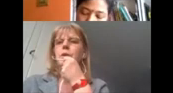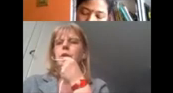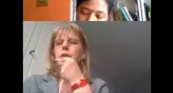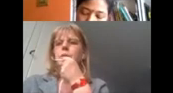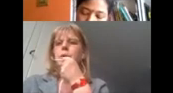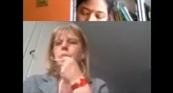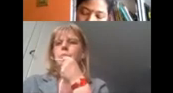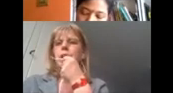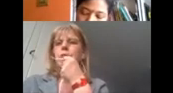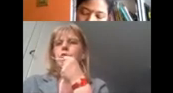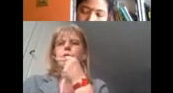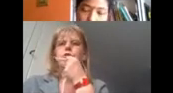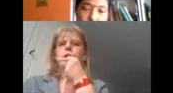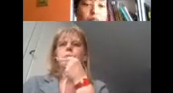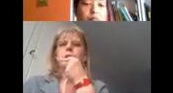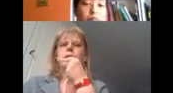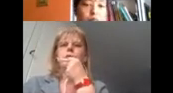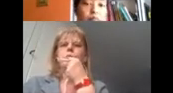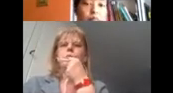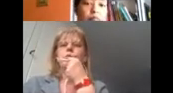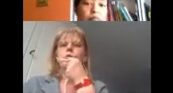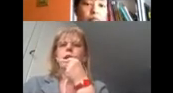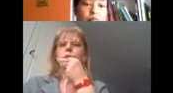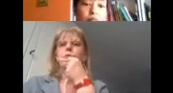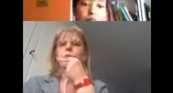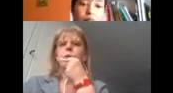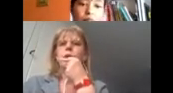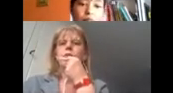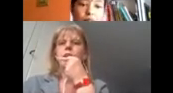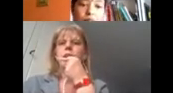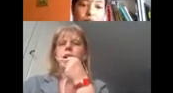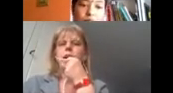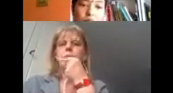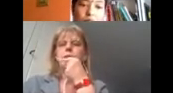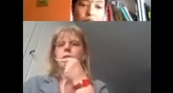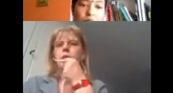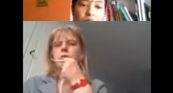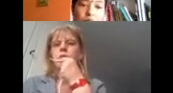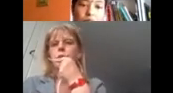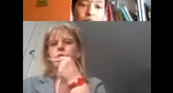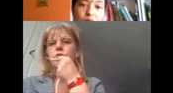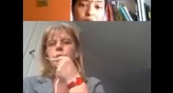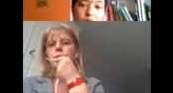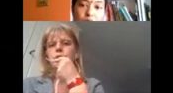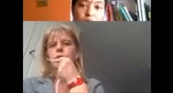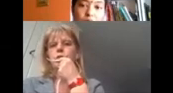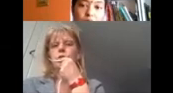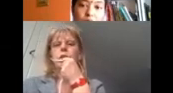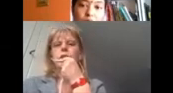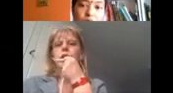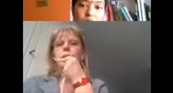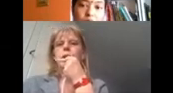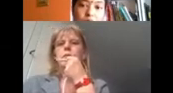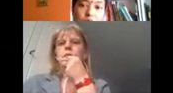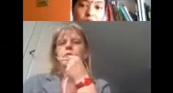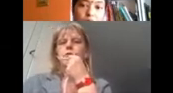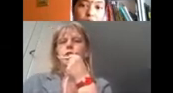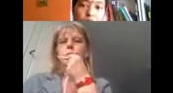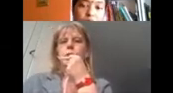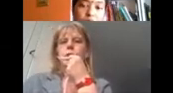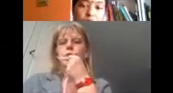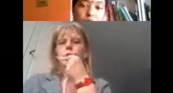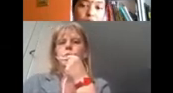help people give remote championing support. And also, we are very happy to answer any questions anybody's got about